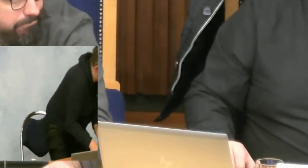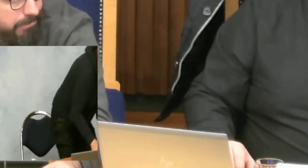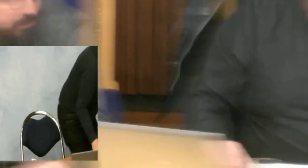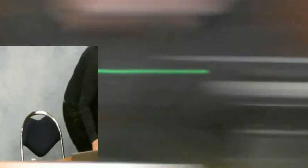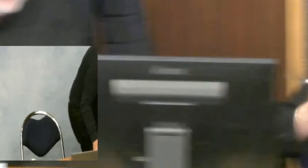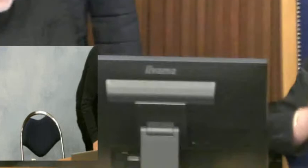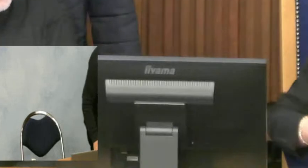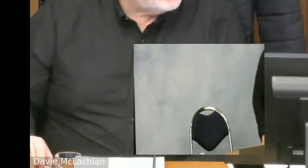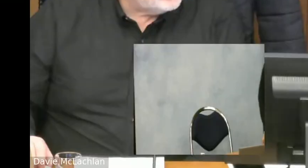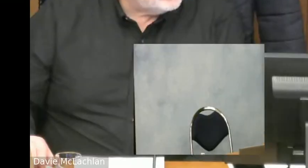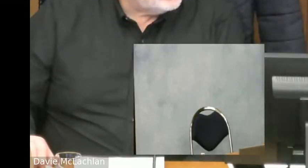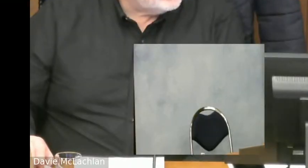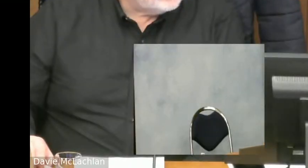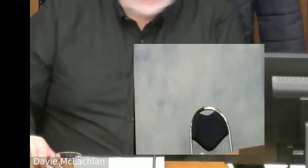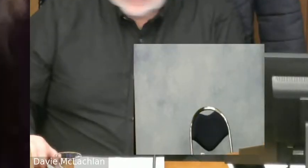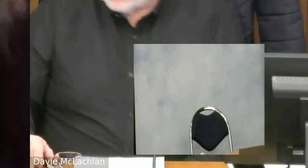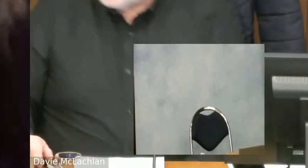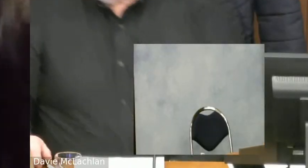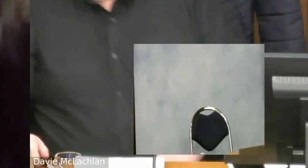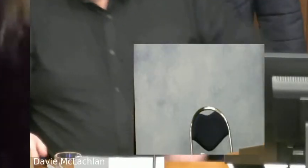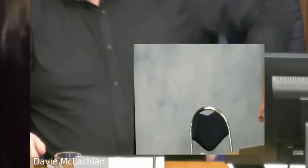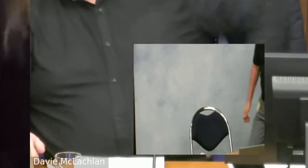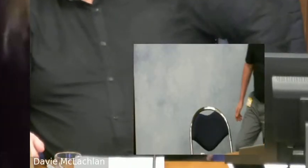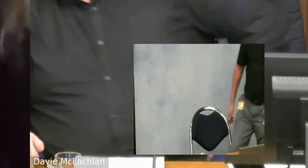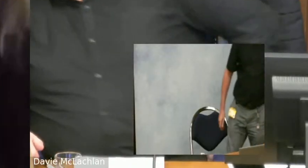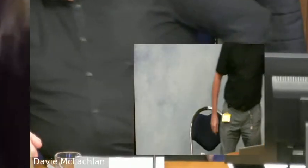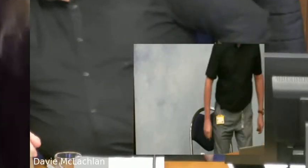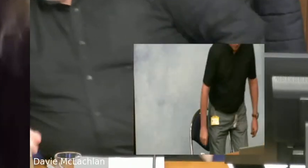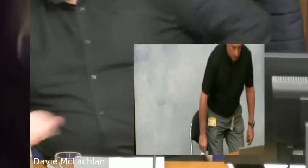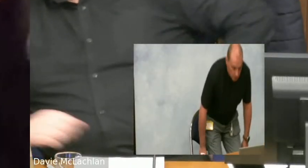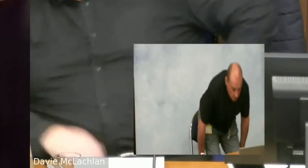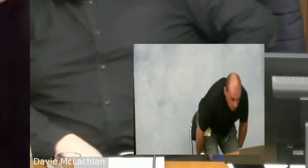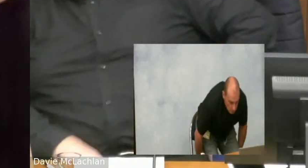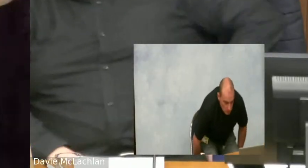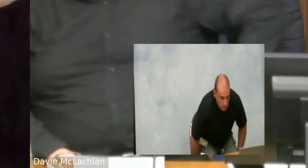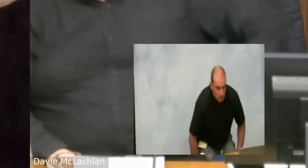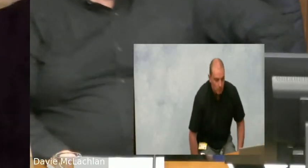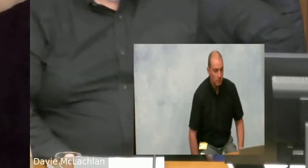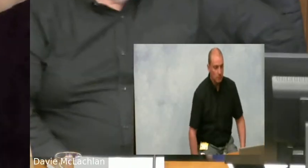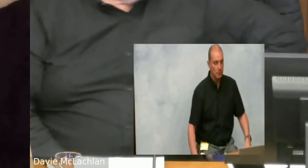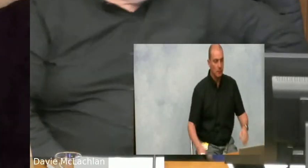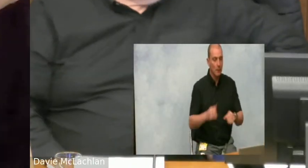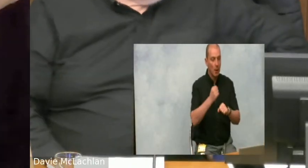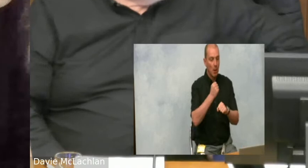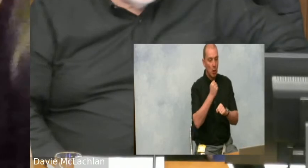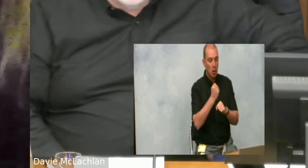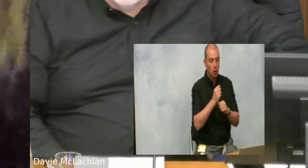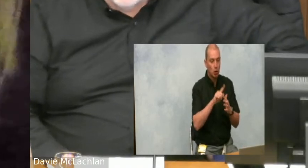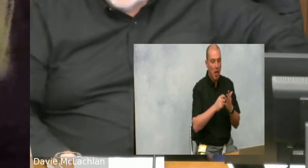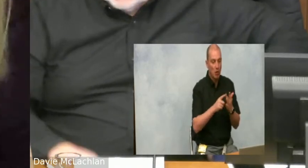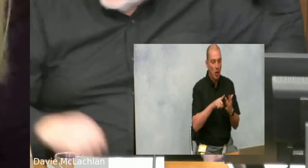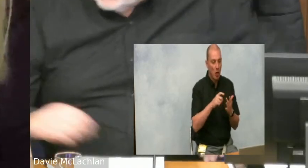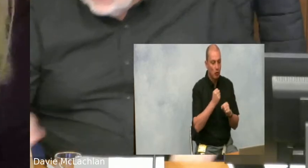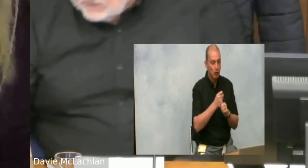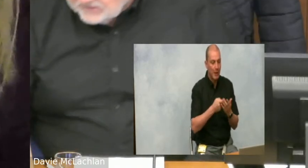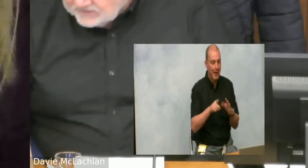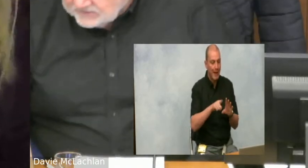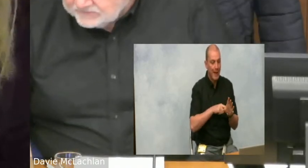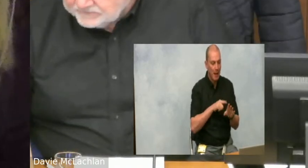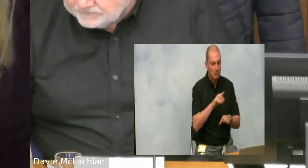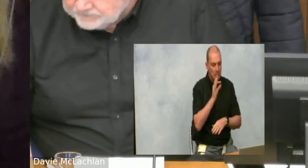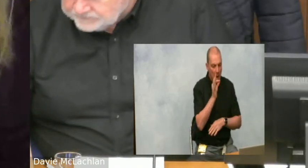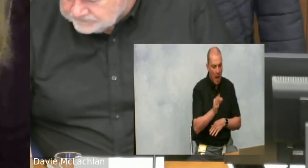Kerry Gray. Thank you, Chair. I would refer to page number